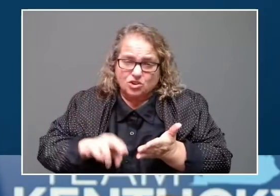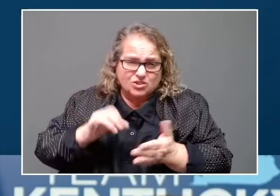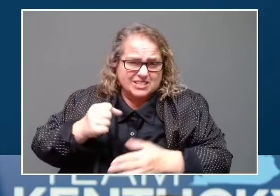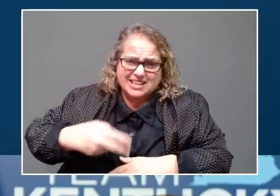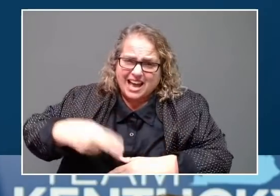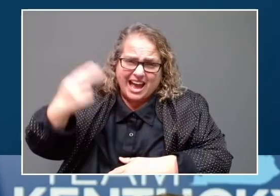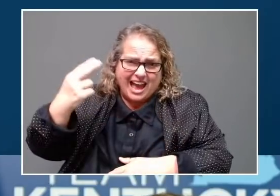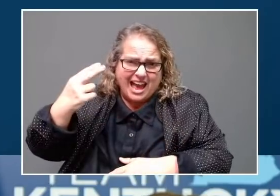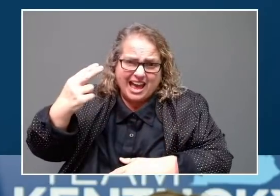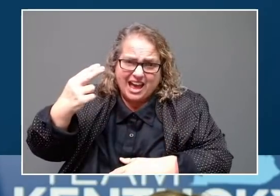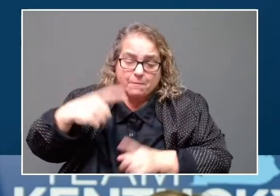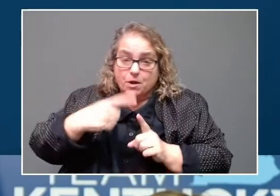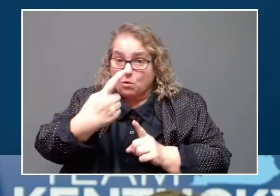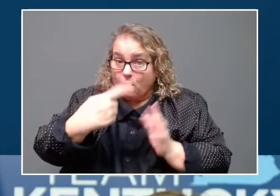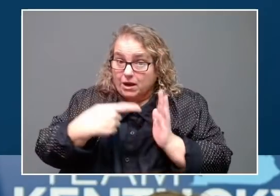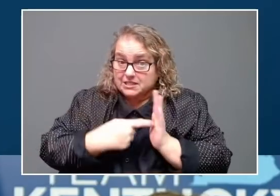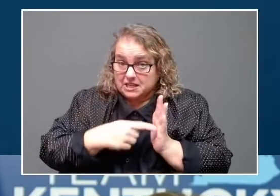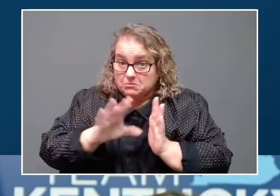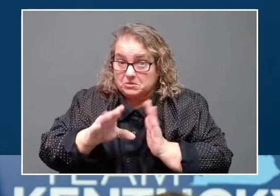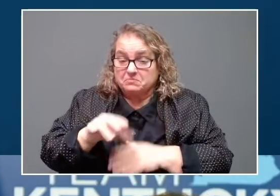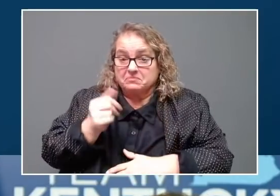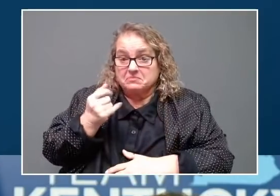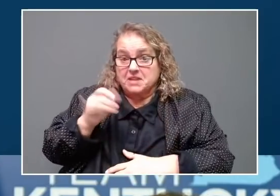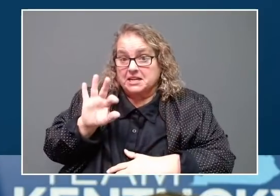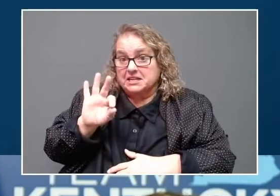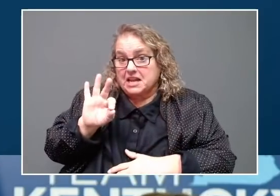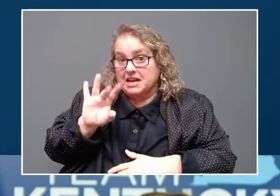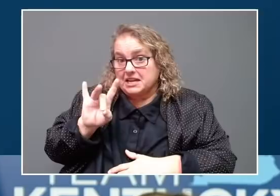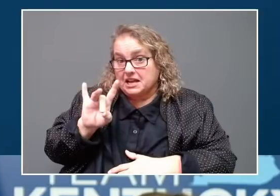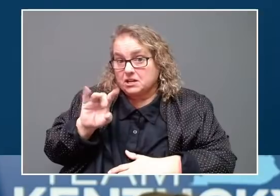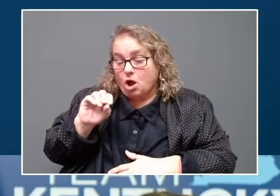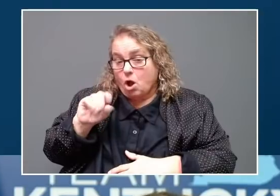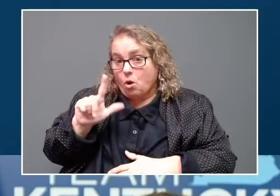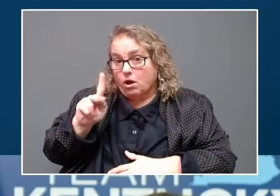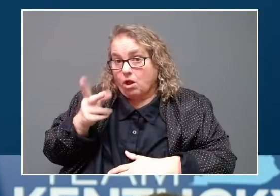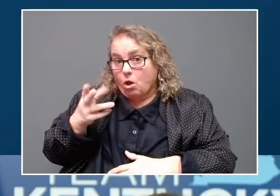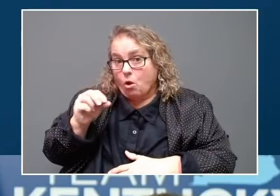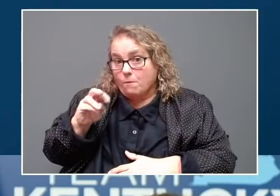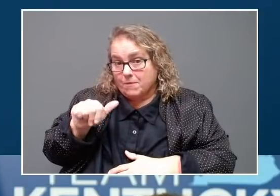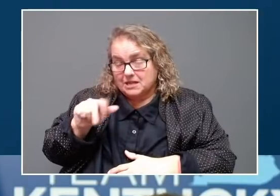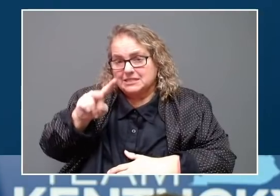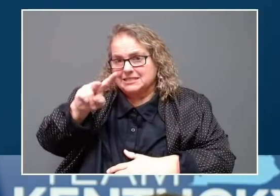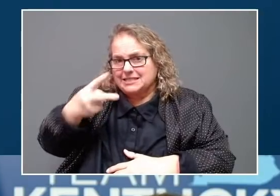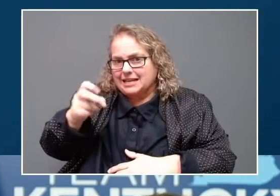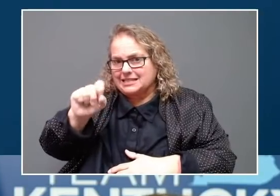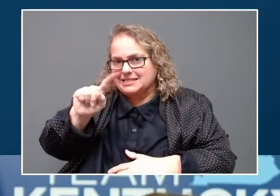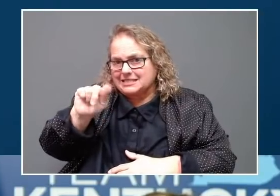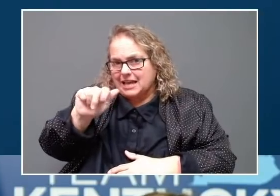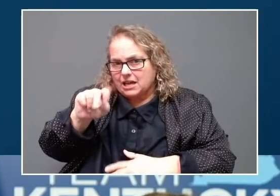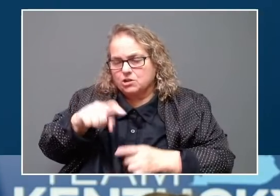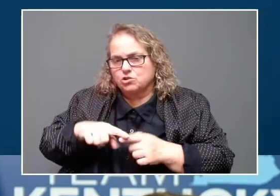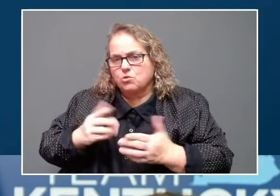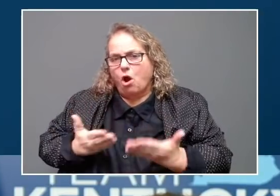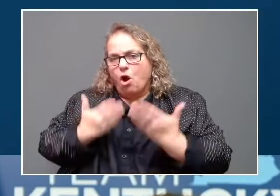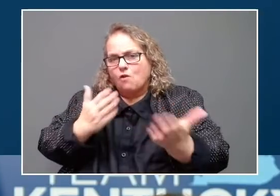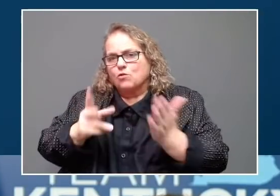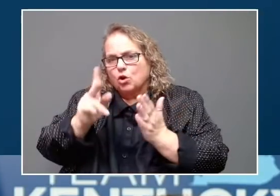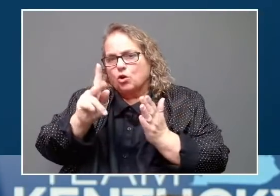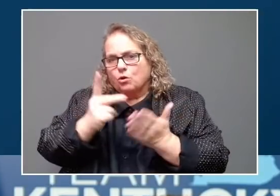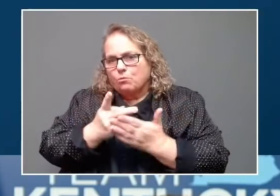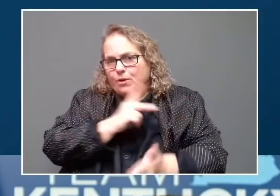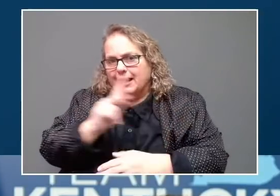In 1998, Oklahoma became the second state to offer pre-K universally. 24 years